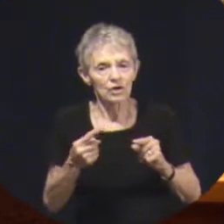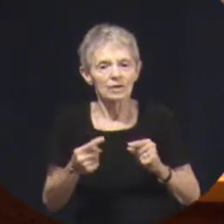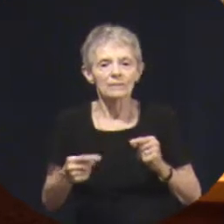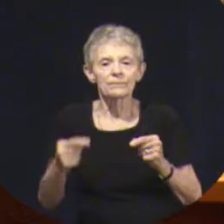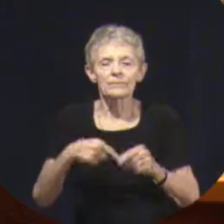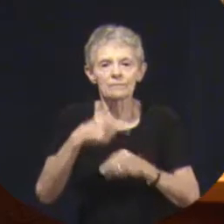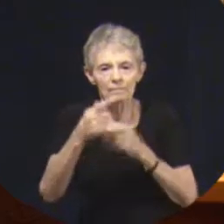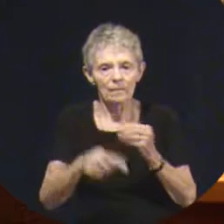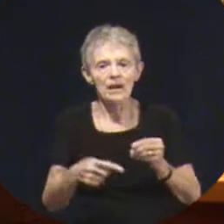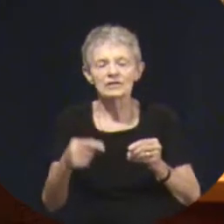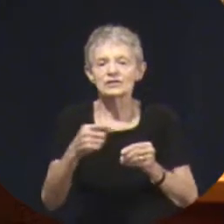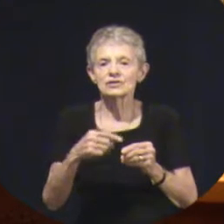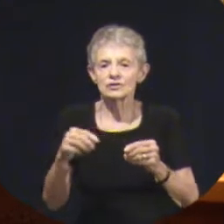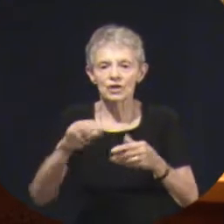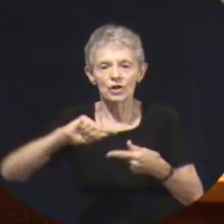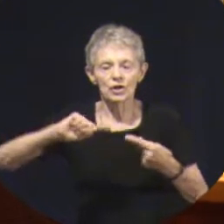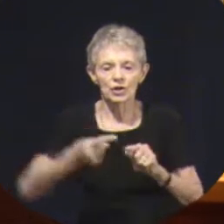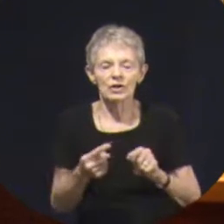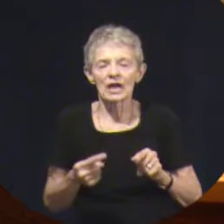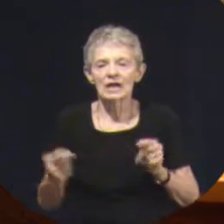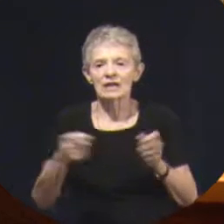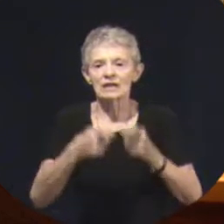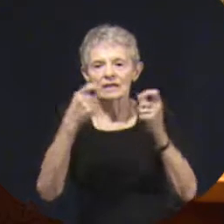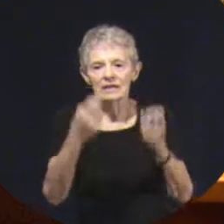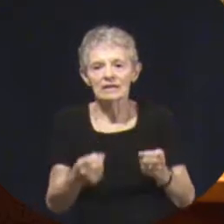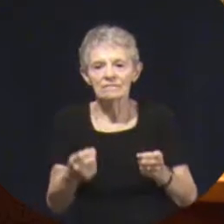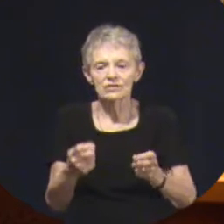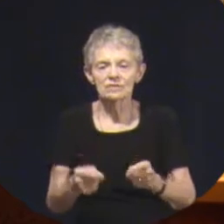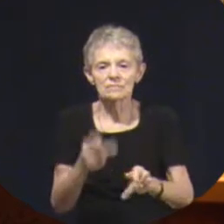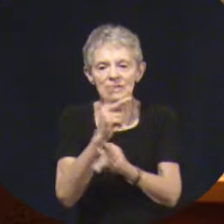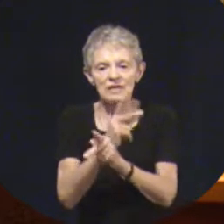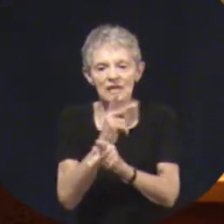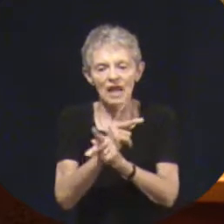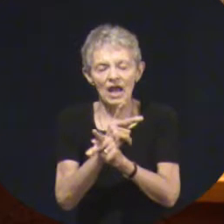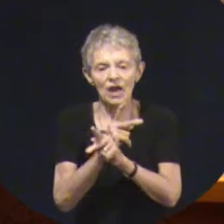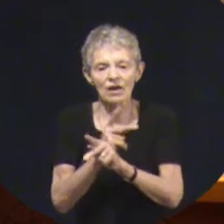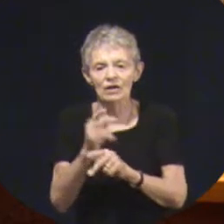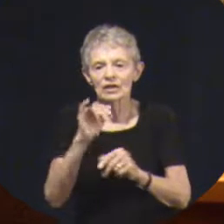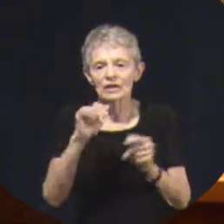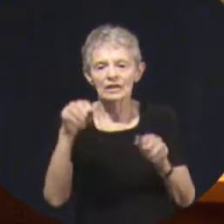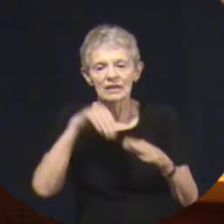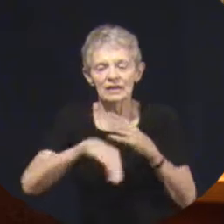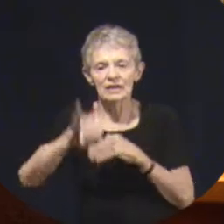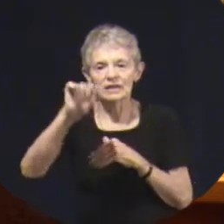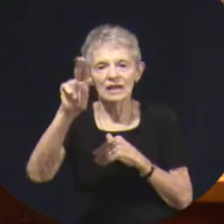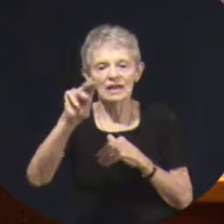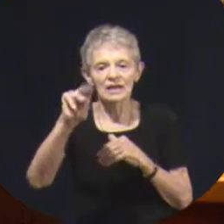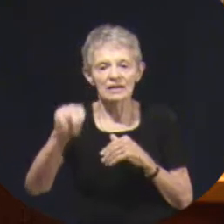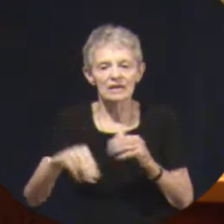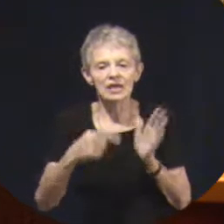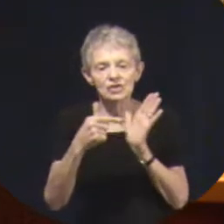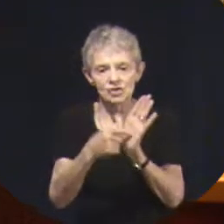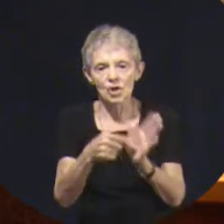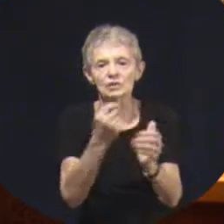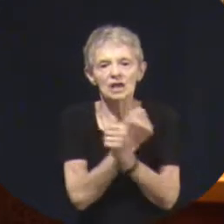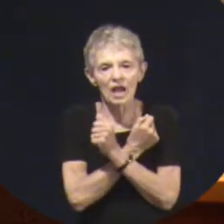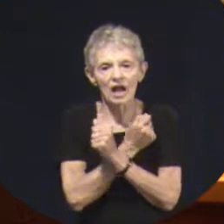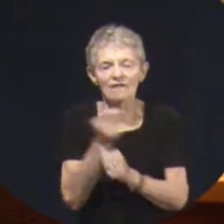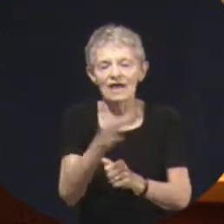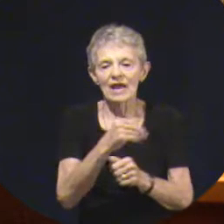his wounds. He anoints his wounds with oil and water. And he takes him to the inn and he cares for him. He shows love